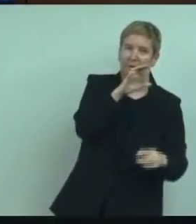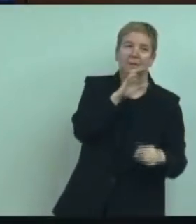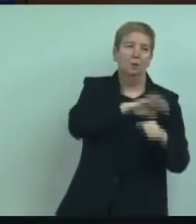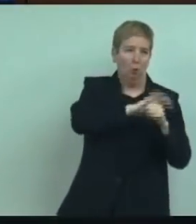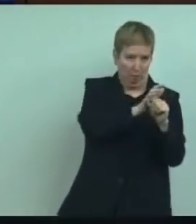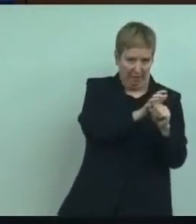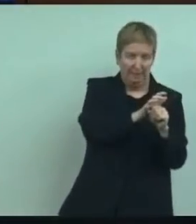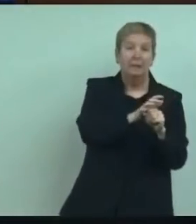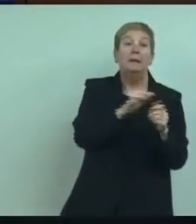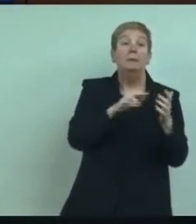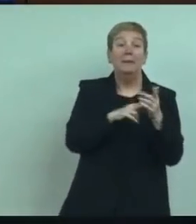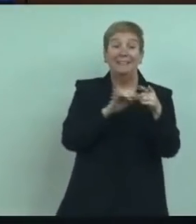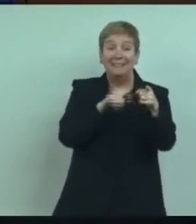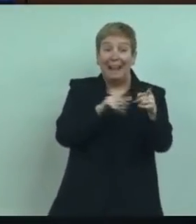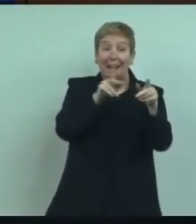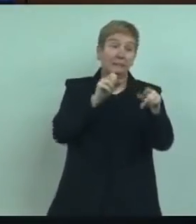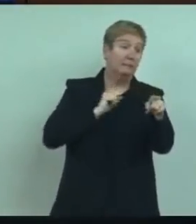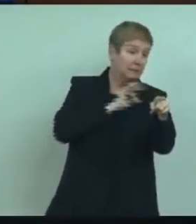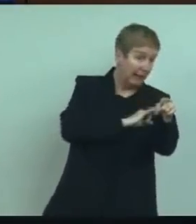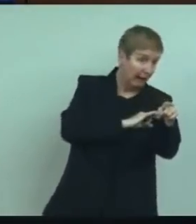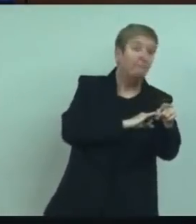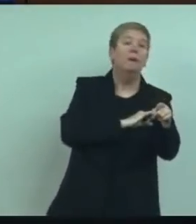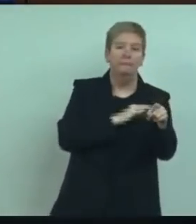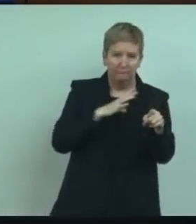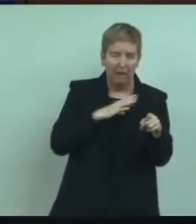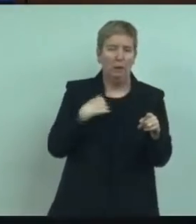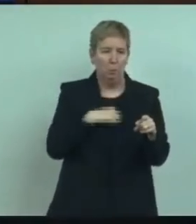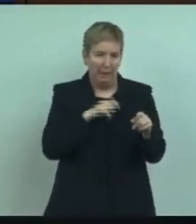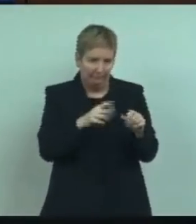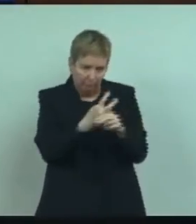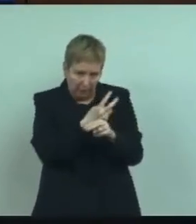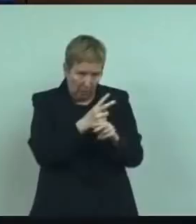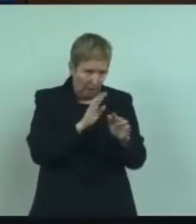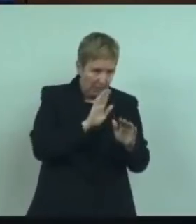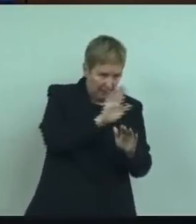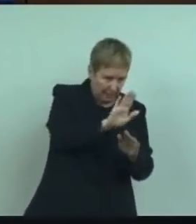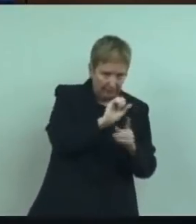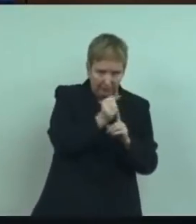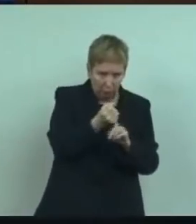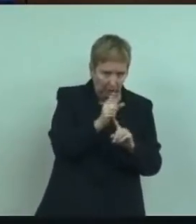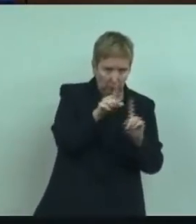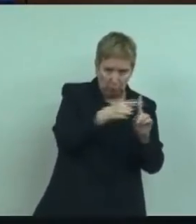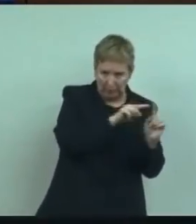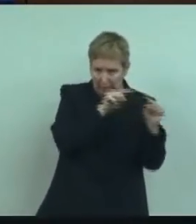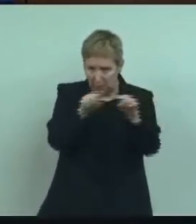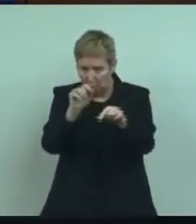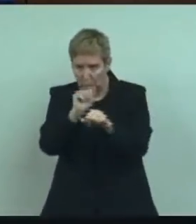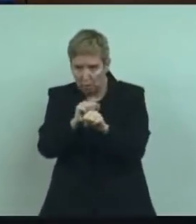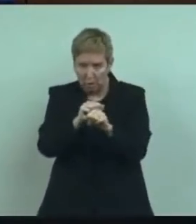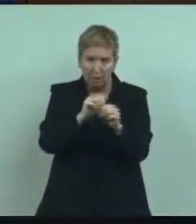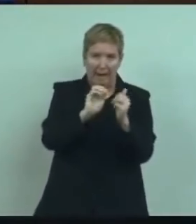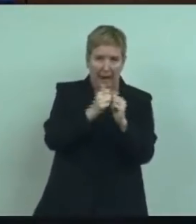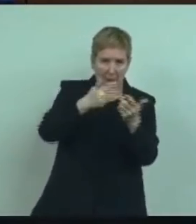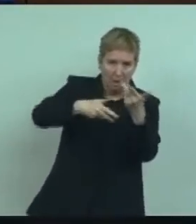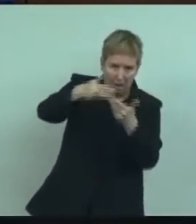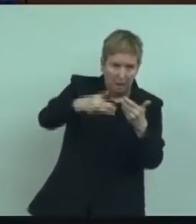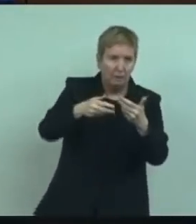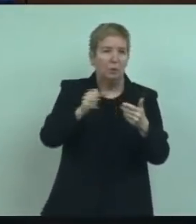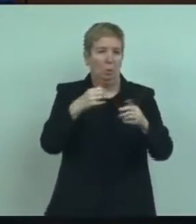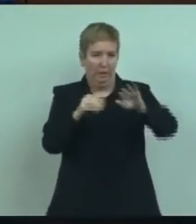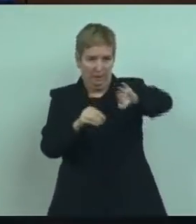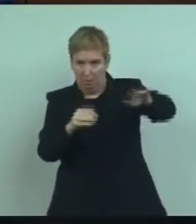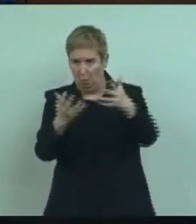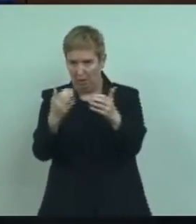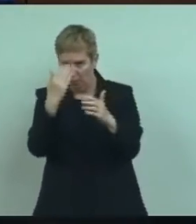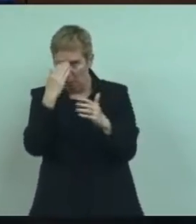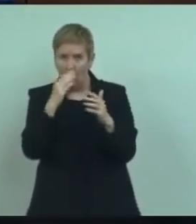make sure that we know exactly what contacts and when. Because again, by the time folks have symptoms, we want to know the